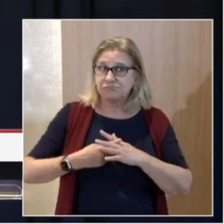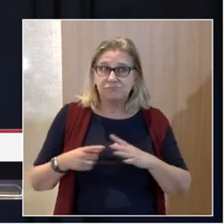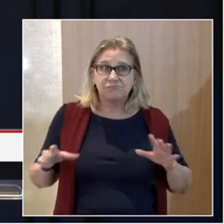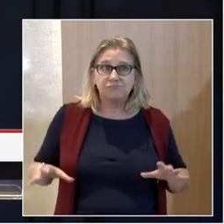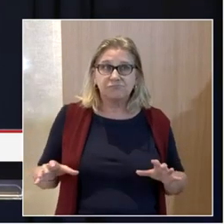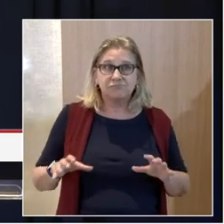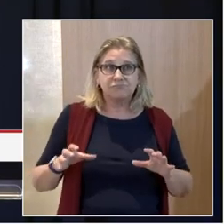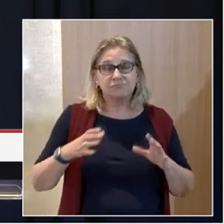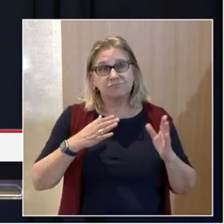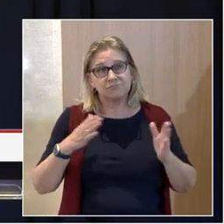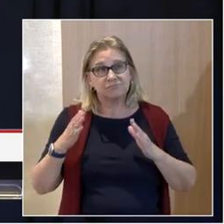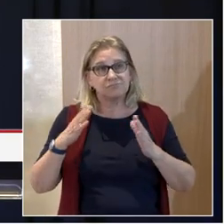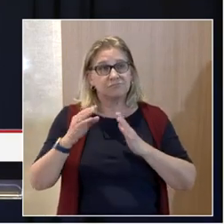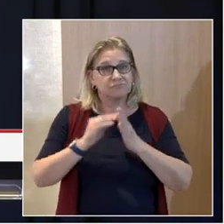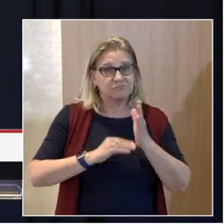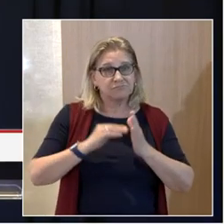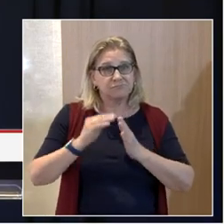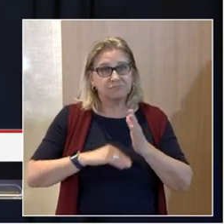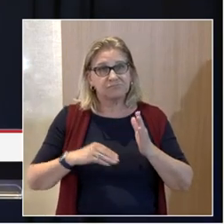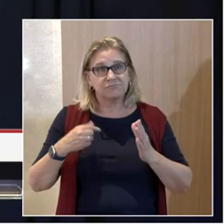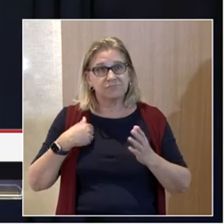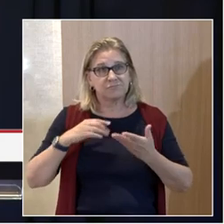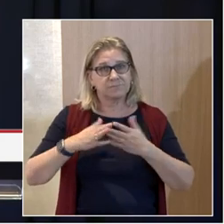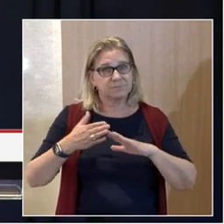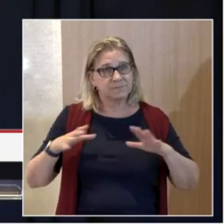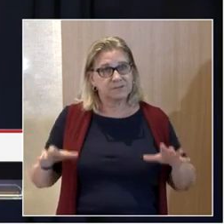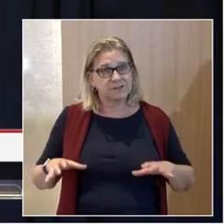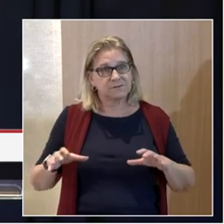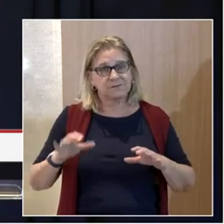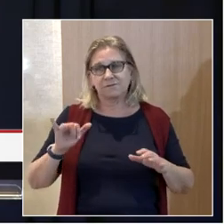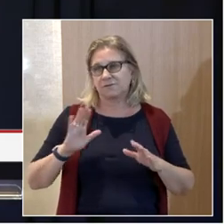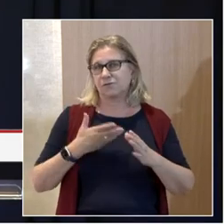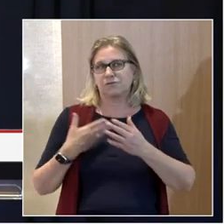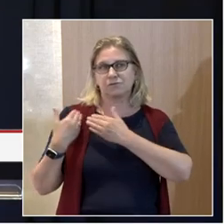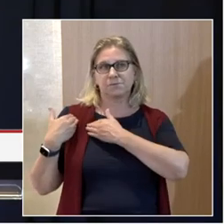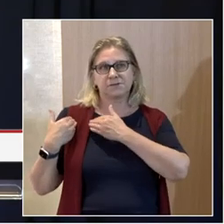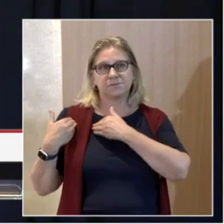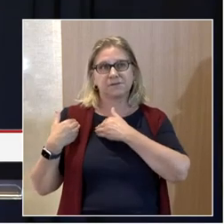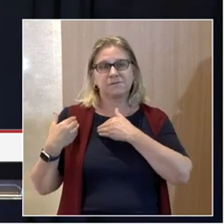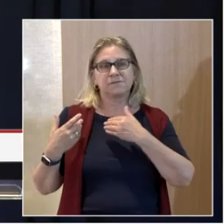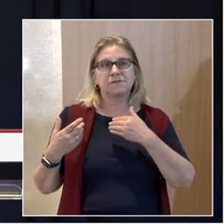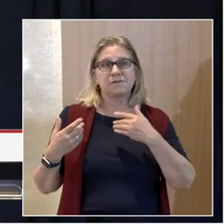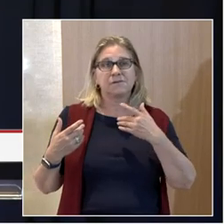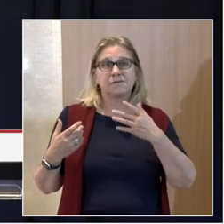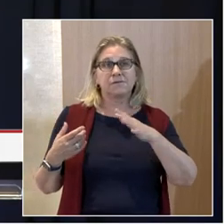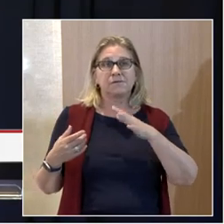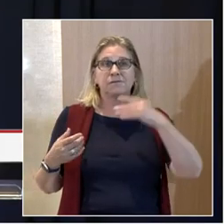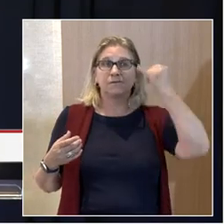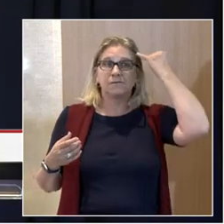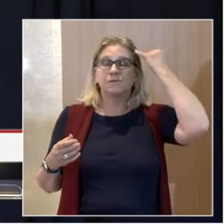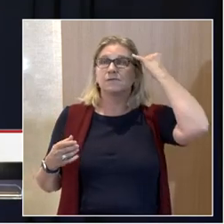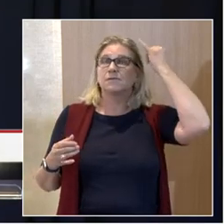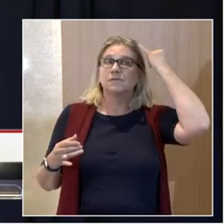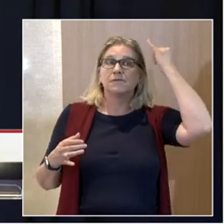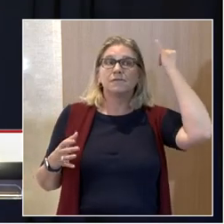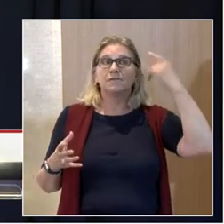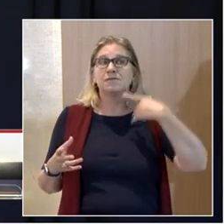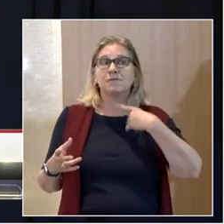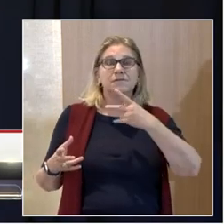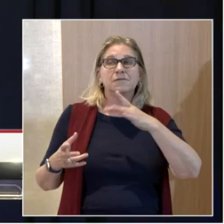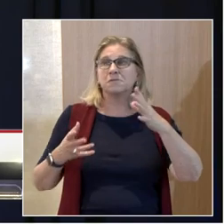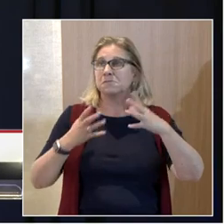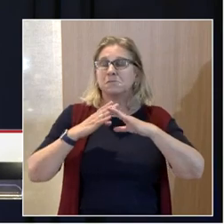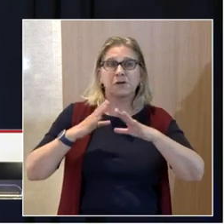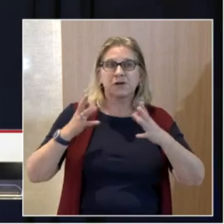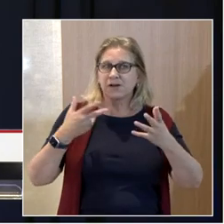about what's out there and what could be the opportunities, and not just what we've seen as the roadblocks or what we might have seen in the